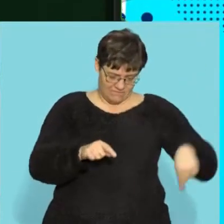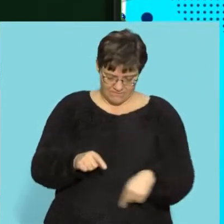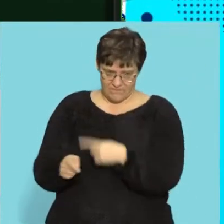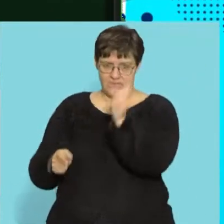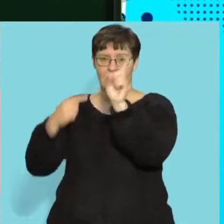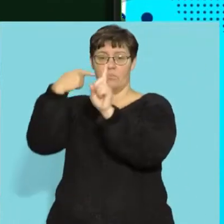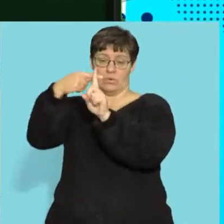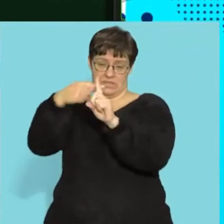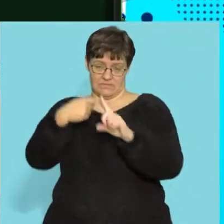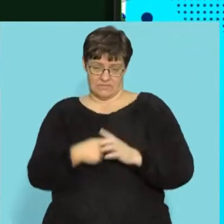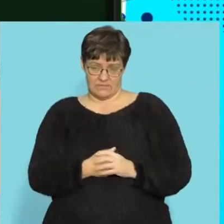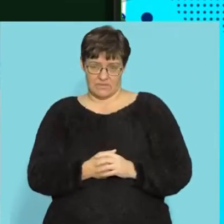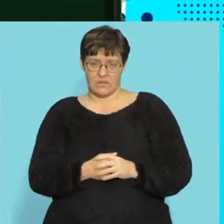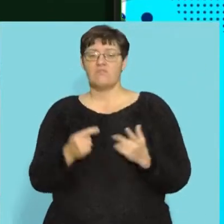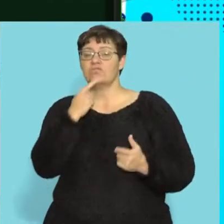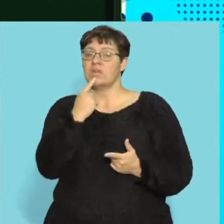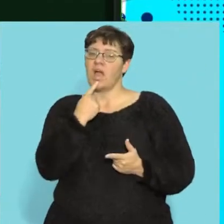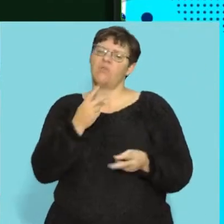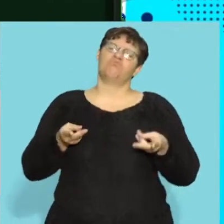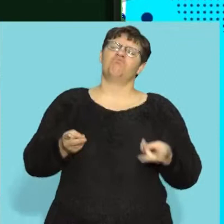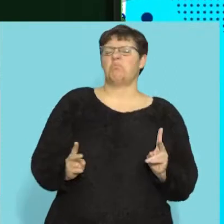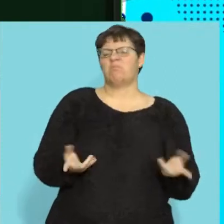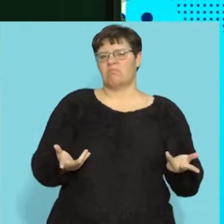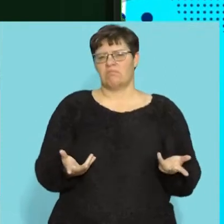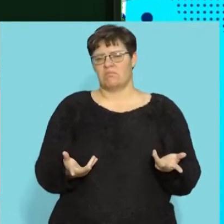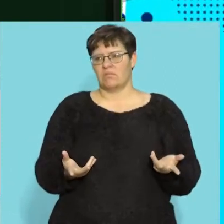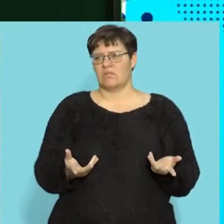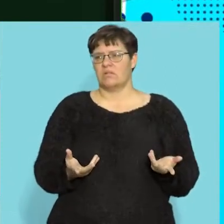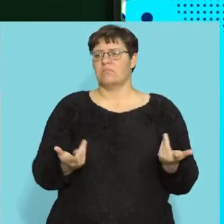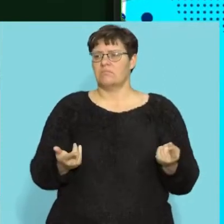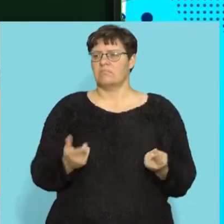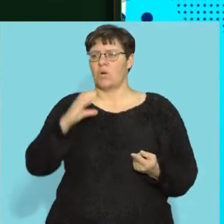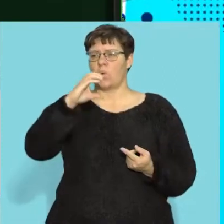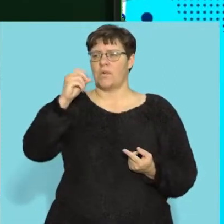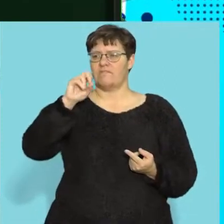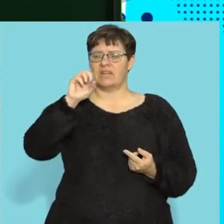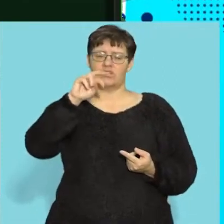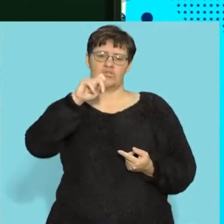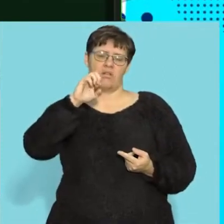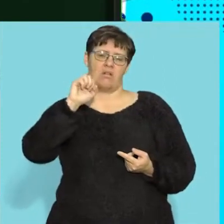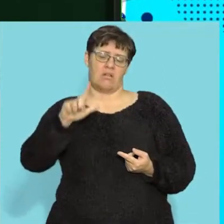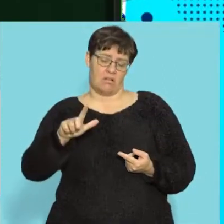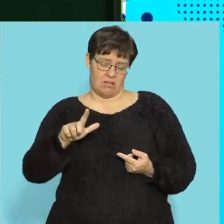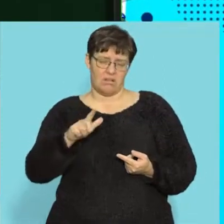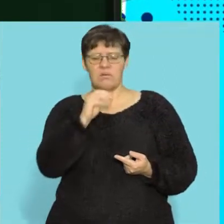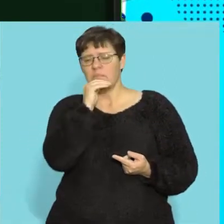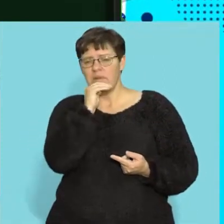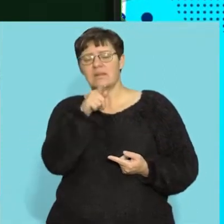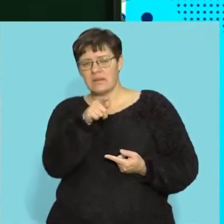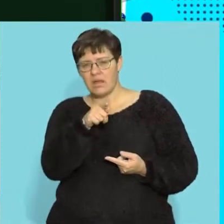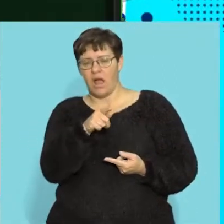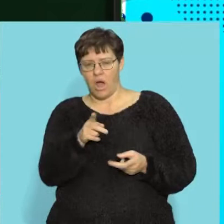to the positive. But by convention is what, if we talk of convention, we're actually saying this is what is standard, or this is what